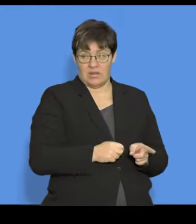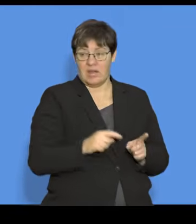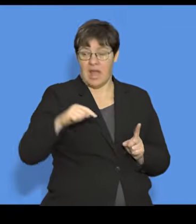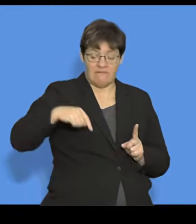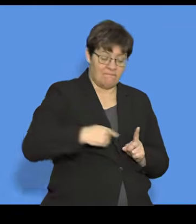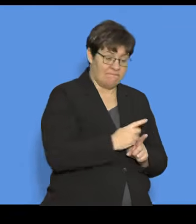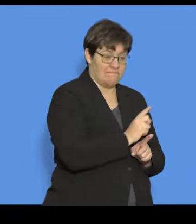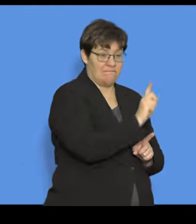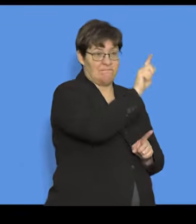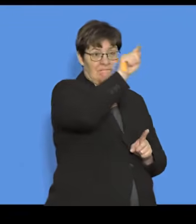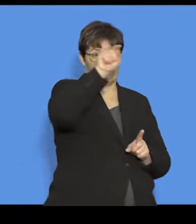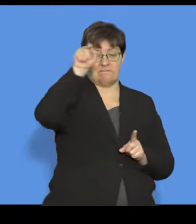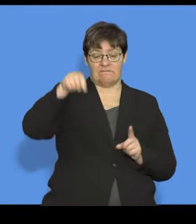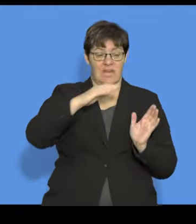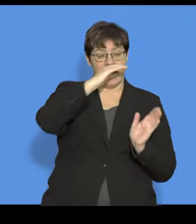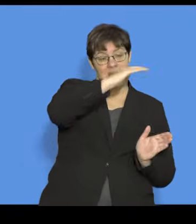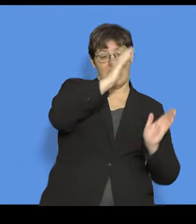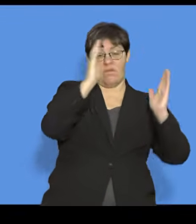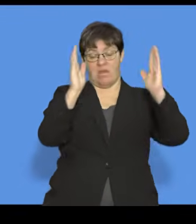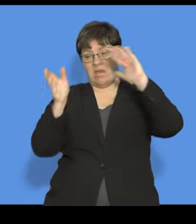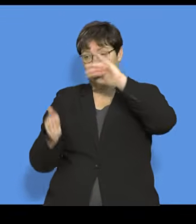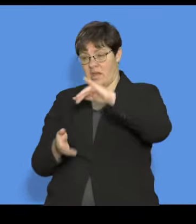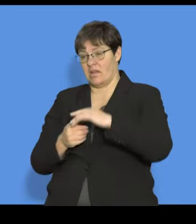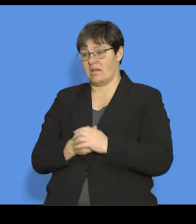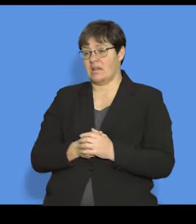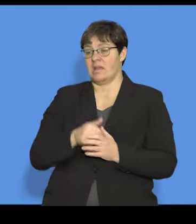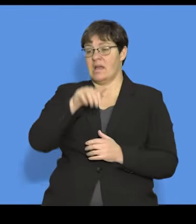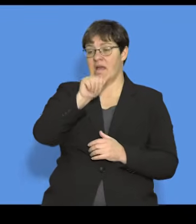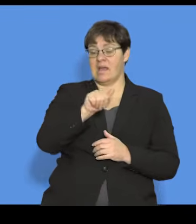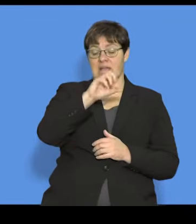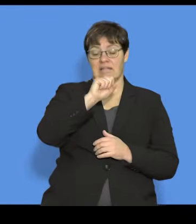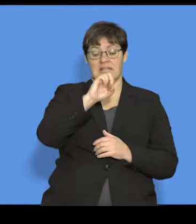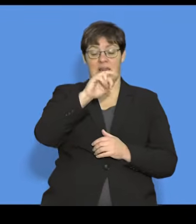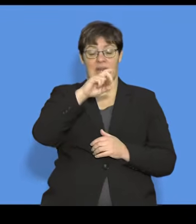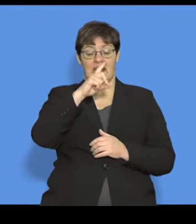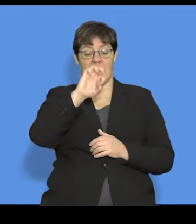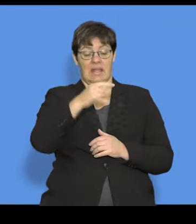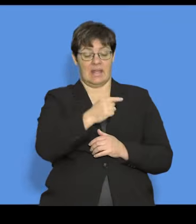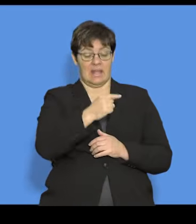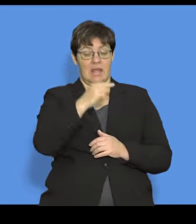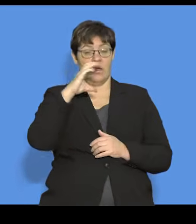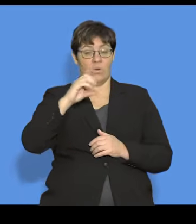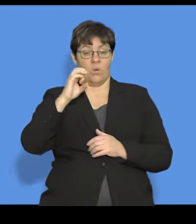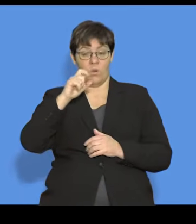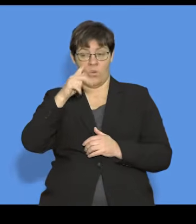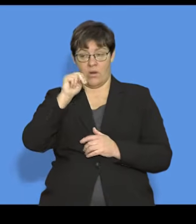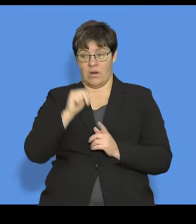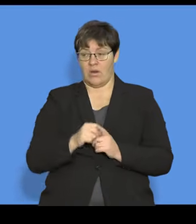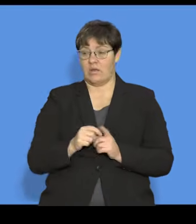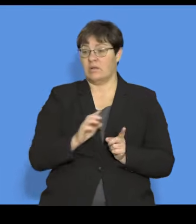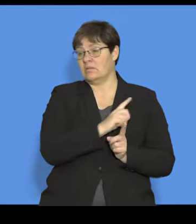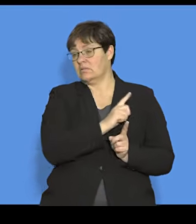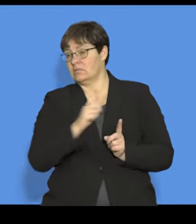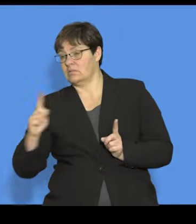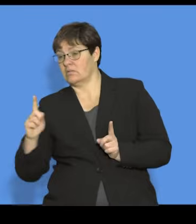intestine is made up of different areas, and we call that the ascending colon. Again, that's the part that moves up. We have